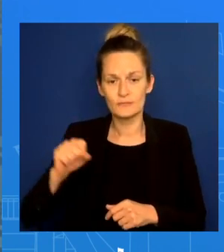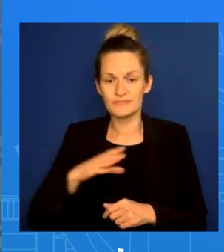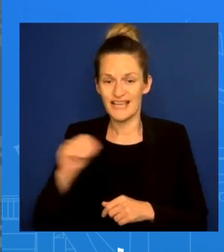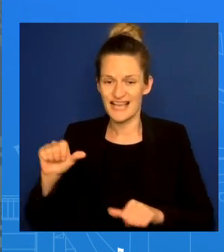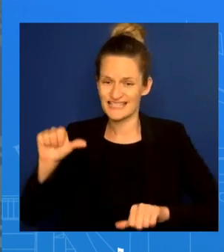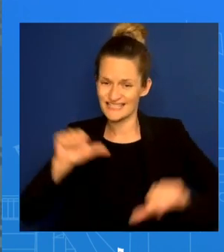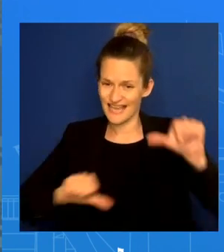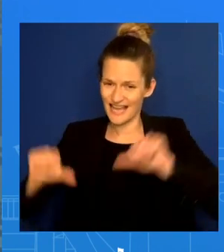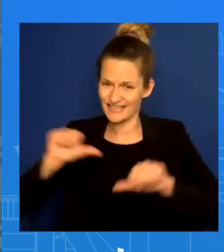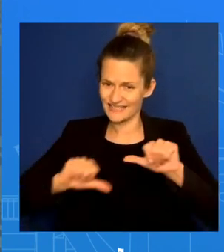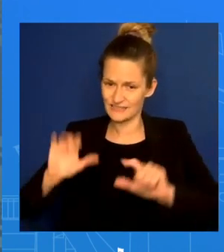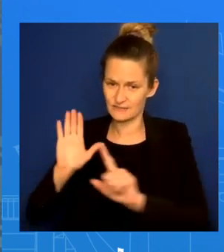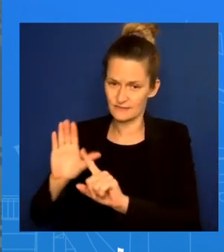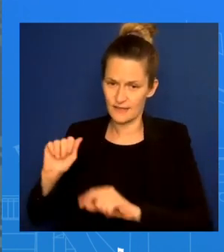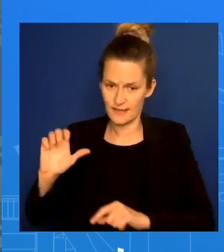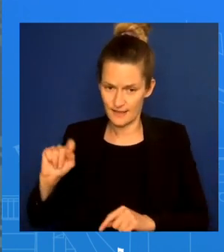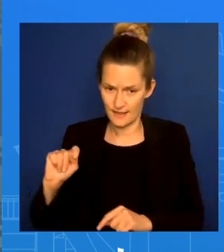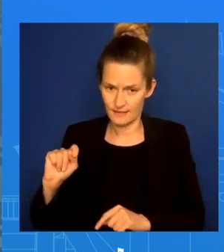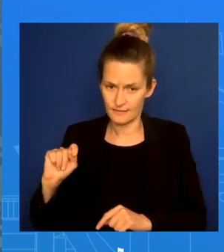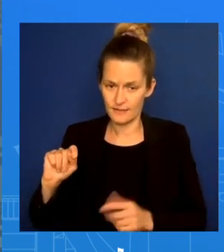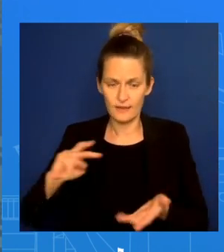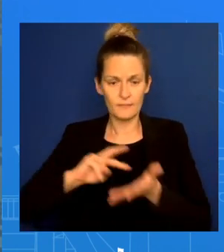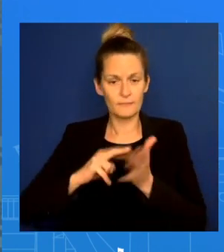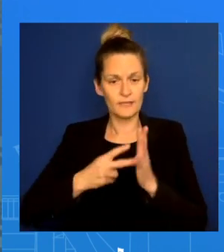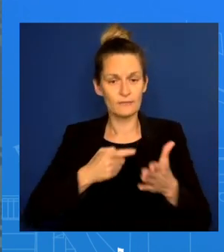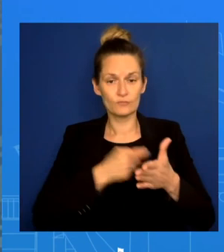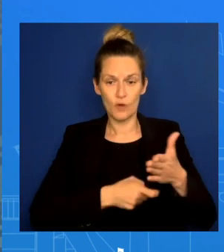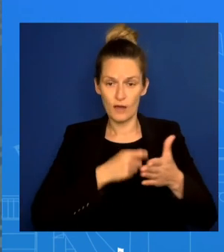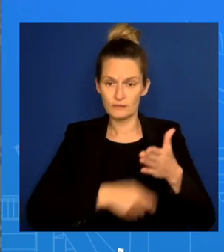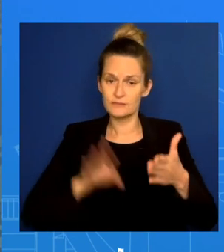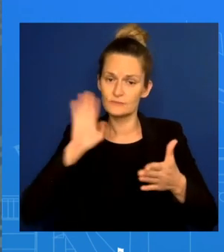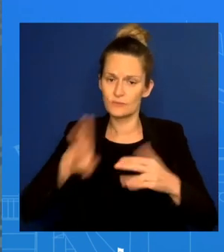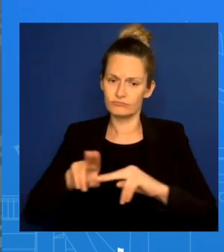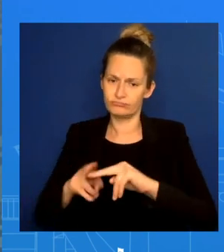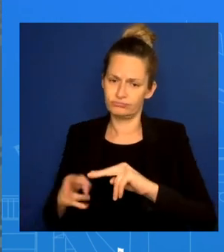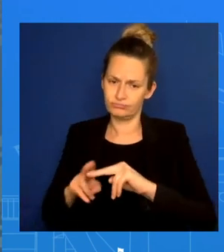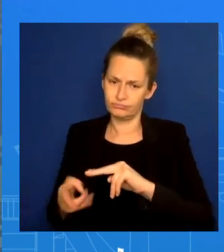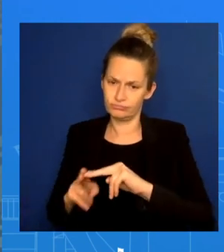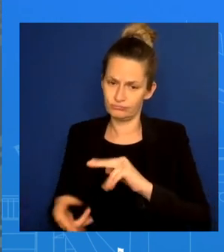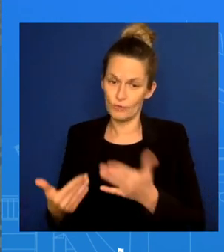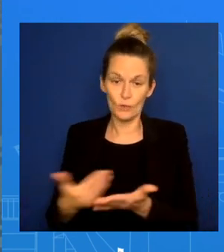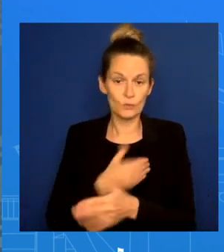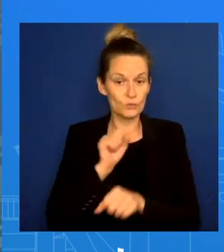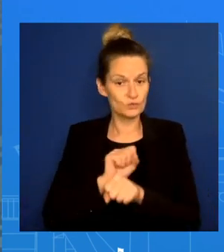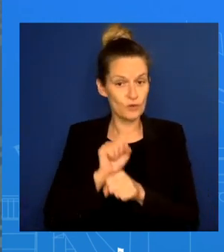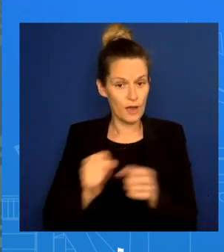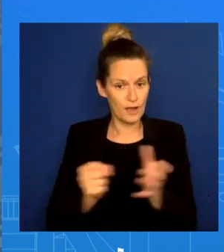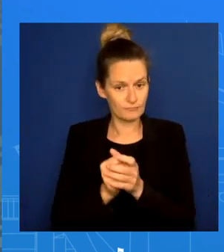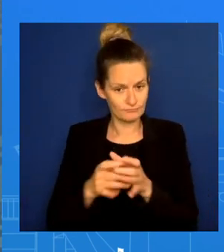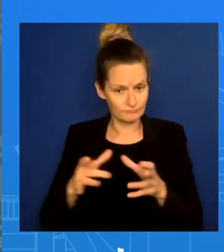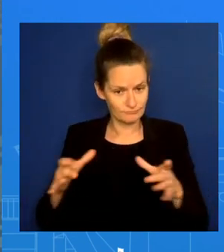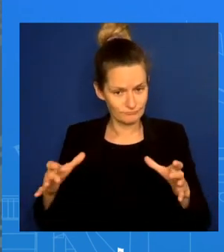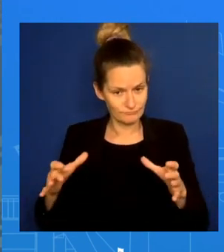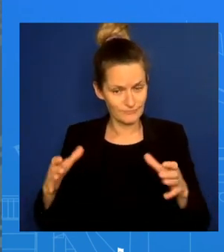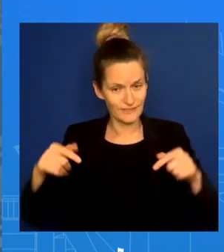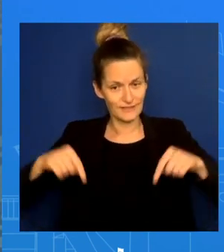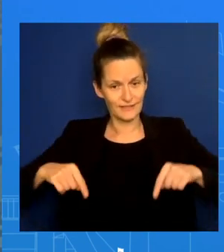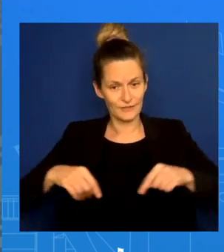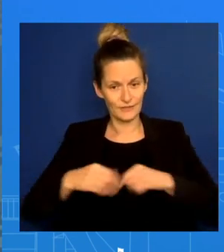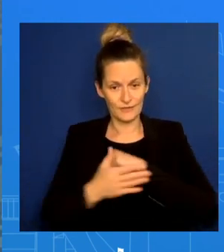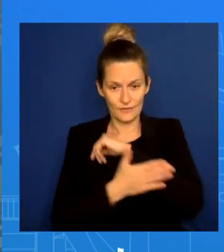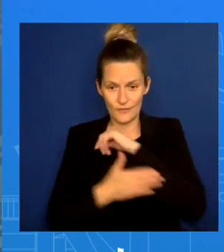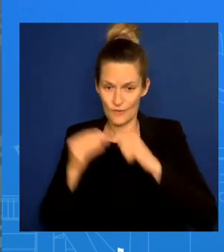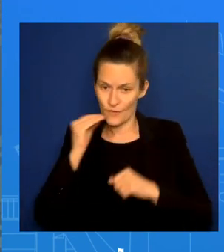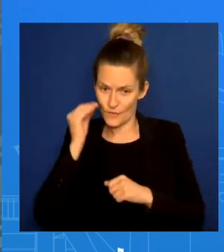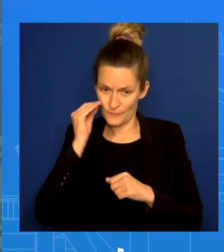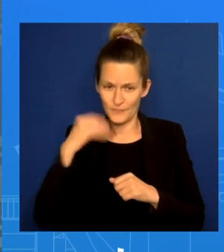good-paying jobs here at home. We know that many families are worried about the state of the economy and the cost of living, and